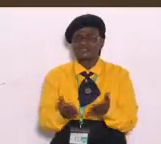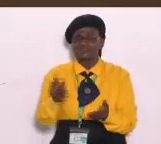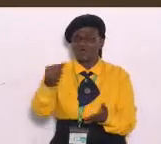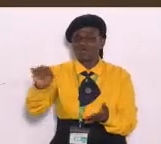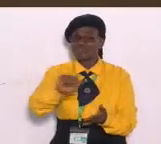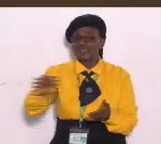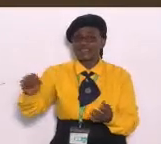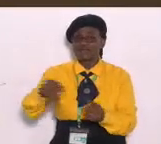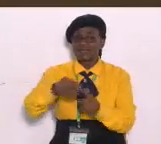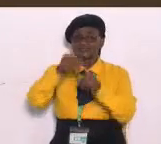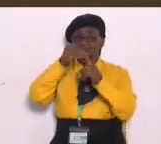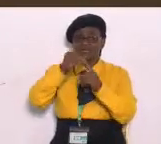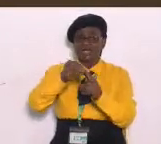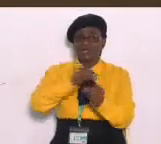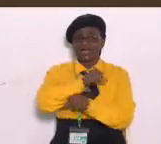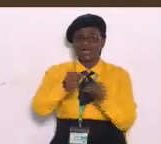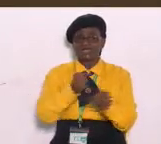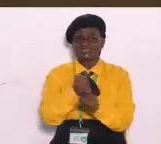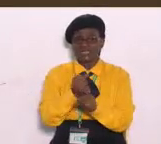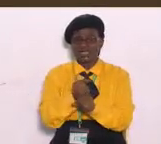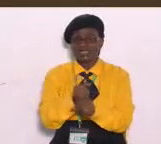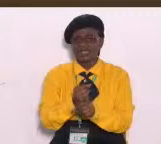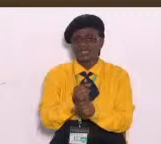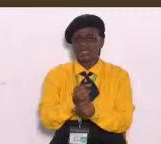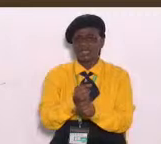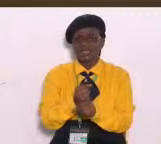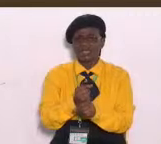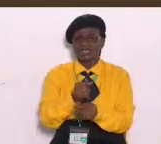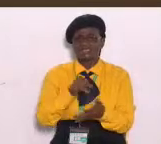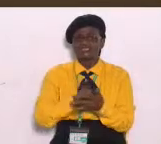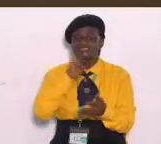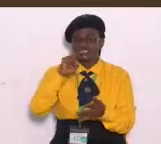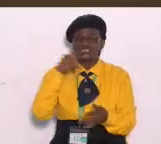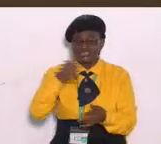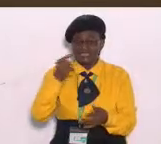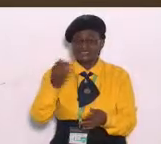God said that there was someone in the crowd